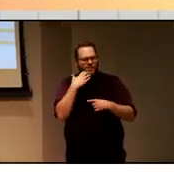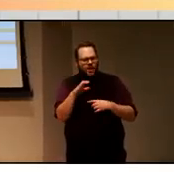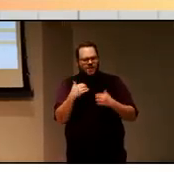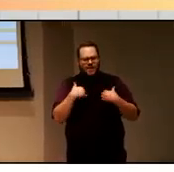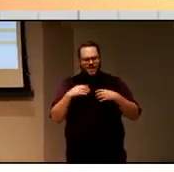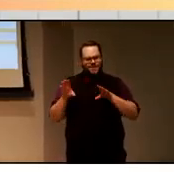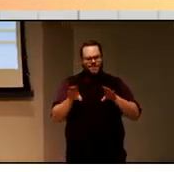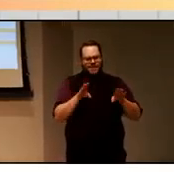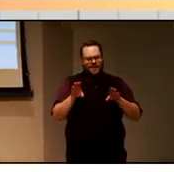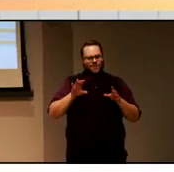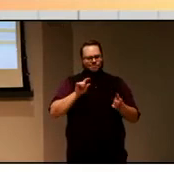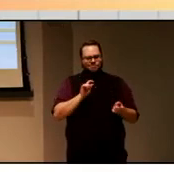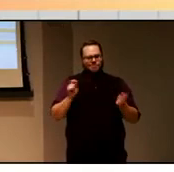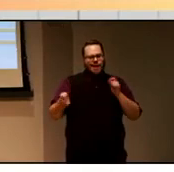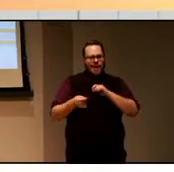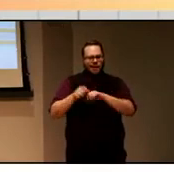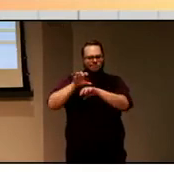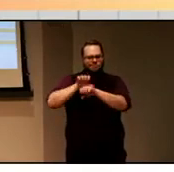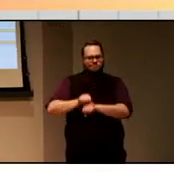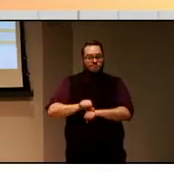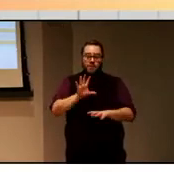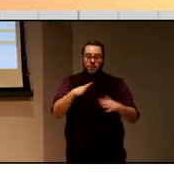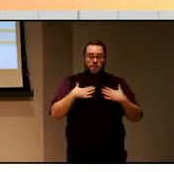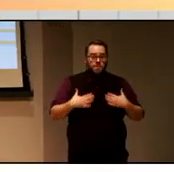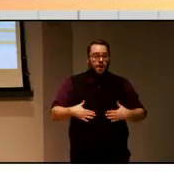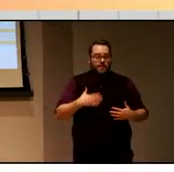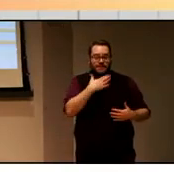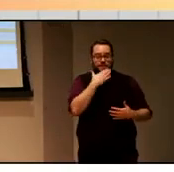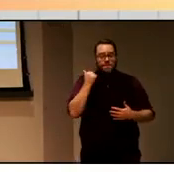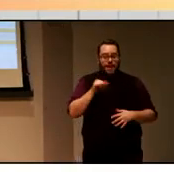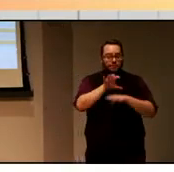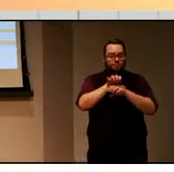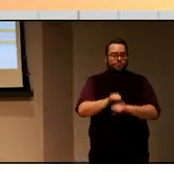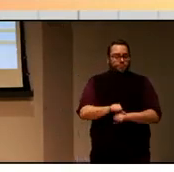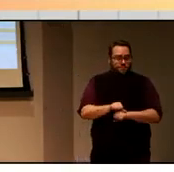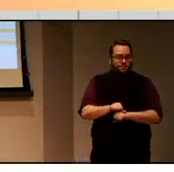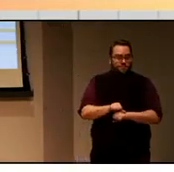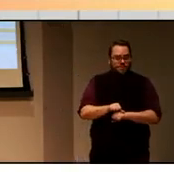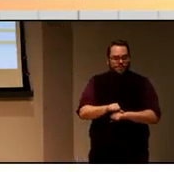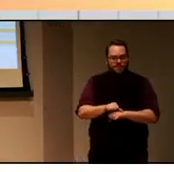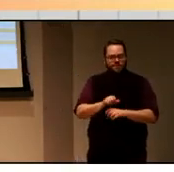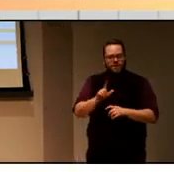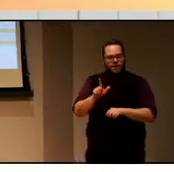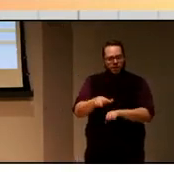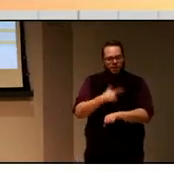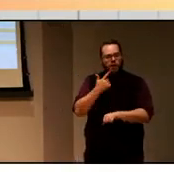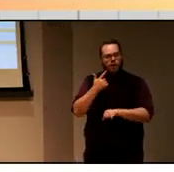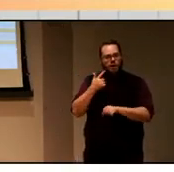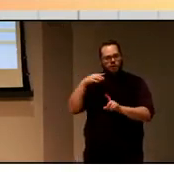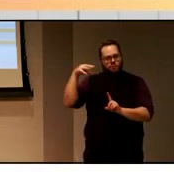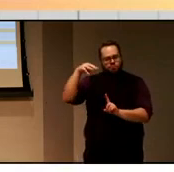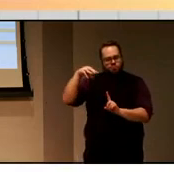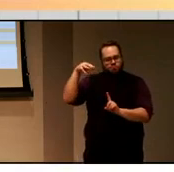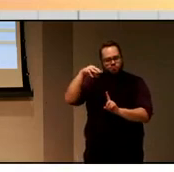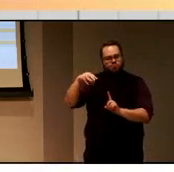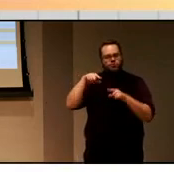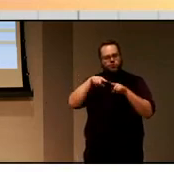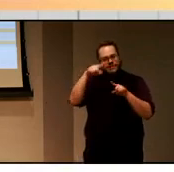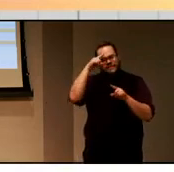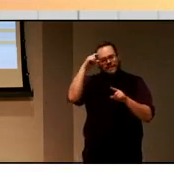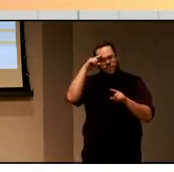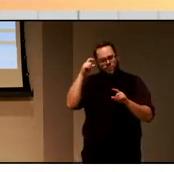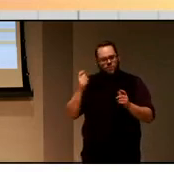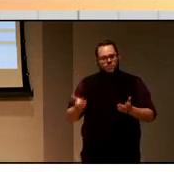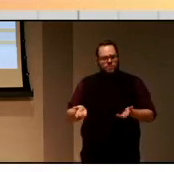behavior adaptation. Their bodies actually are better adjusted potentially, especially after long exposure in summer, to potentially